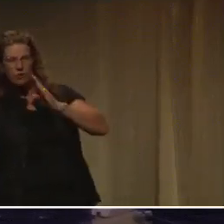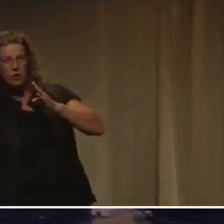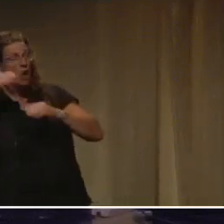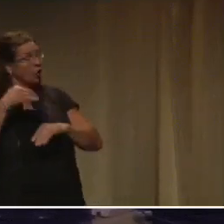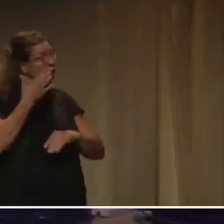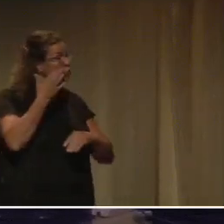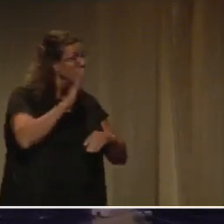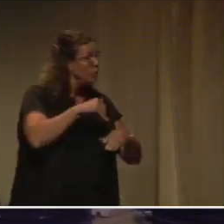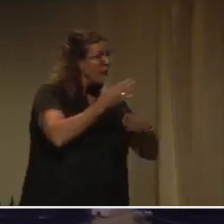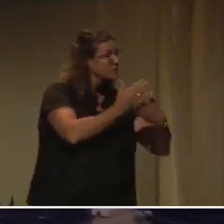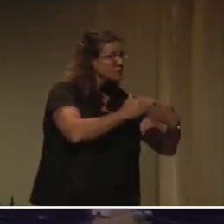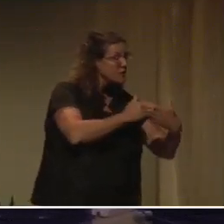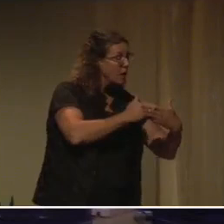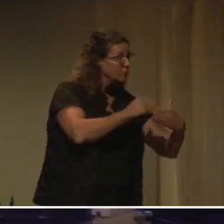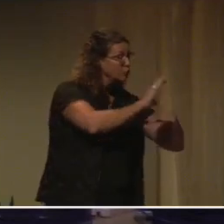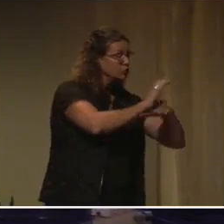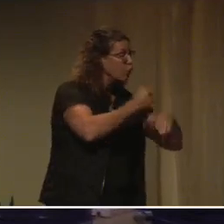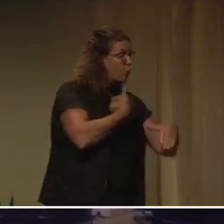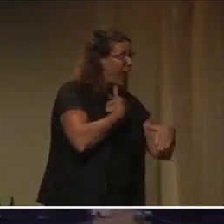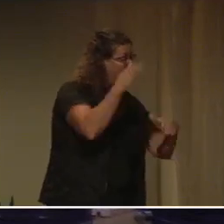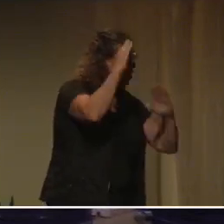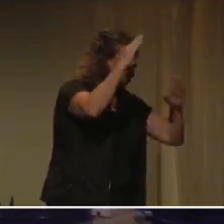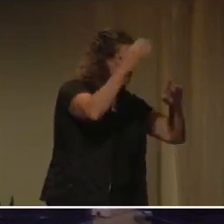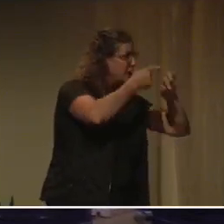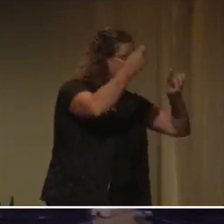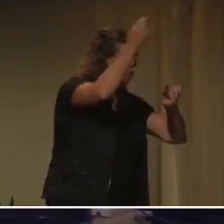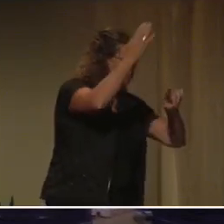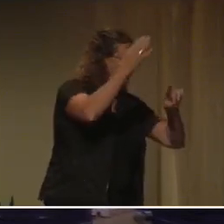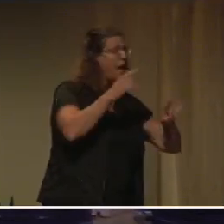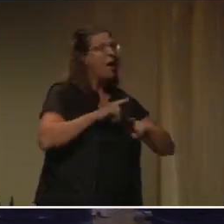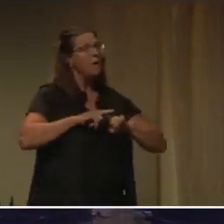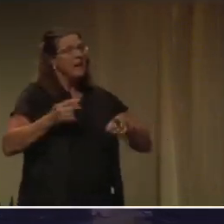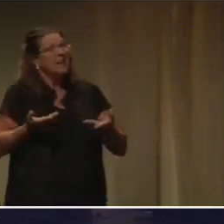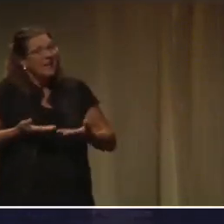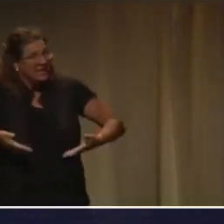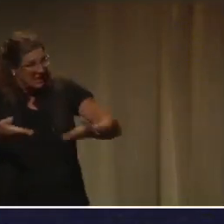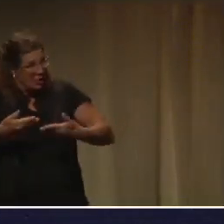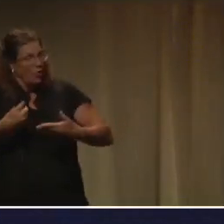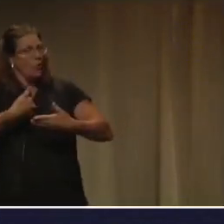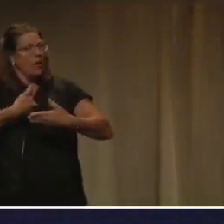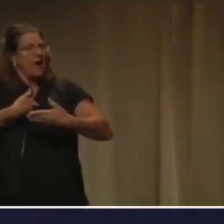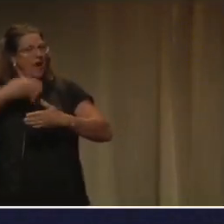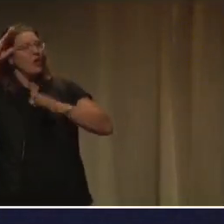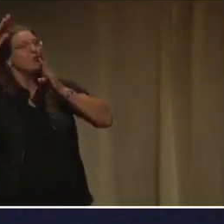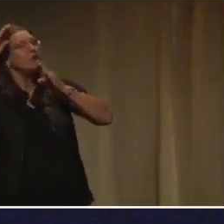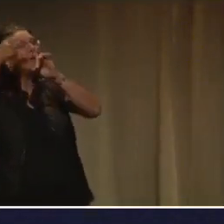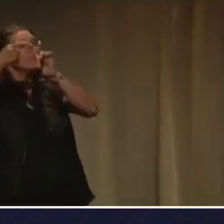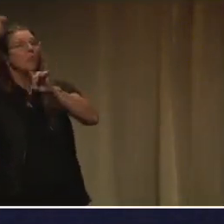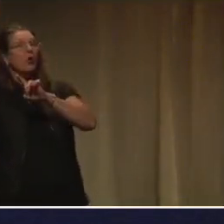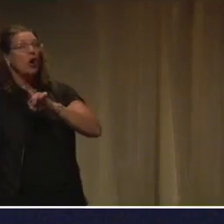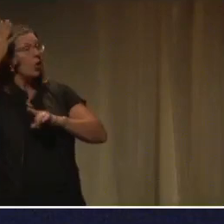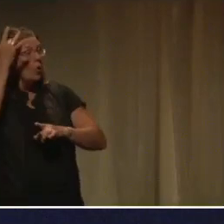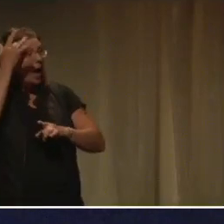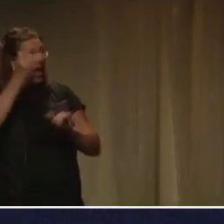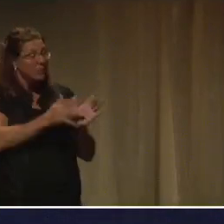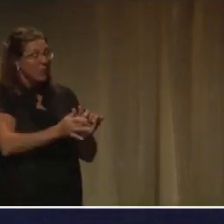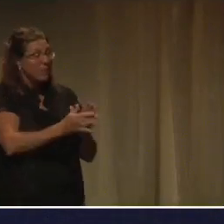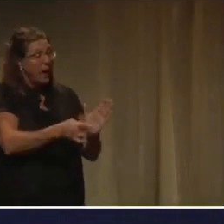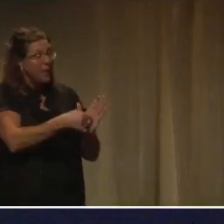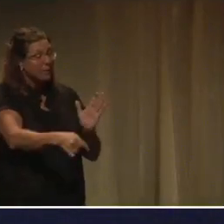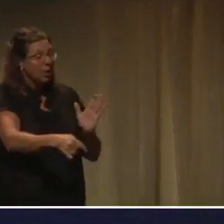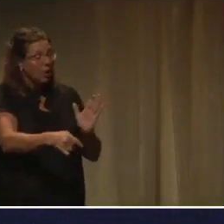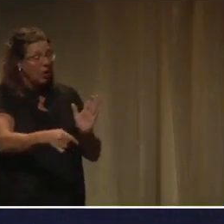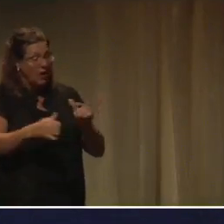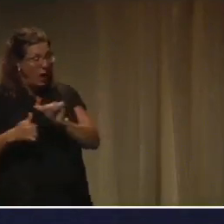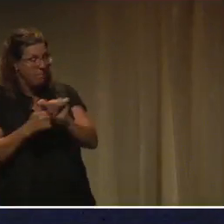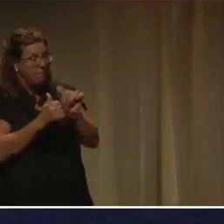pastor raises his hand and greets. And the reason we do that is because every letter of the Apostle Paul or any author always starts with a